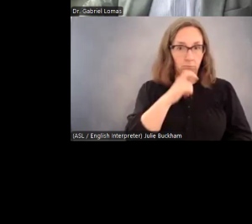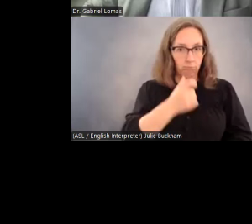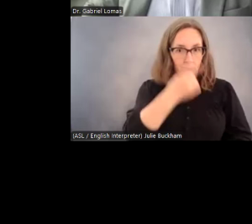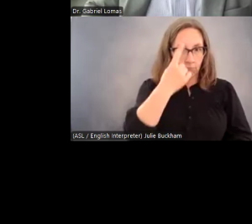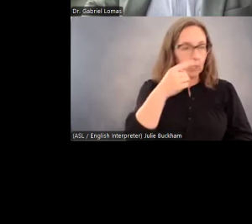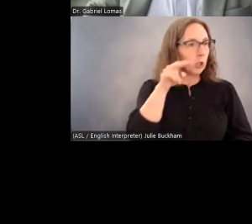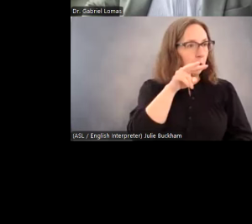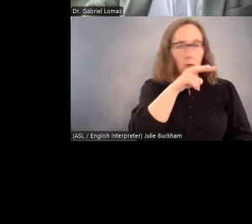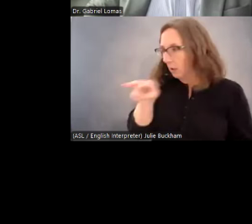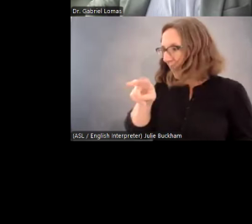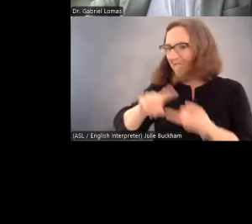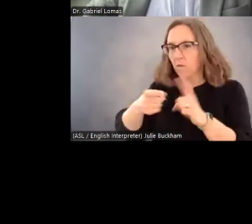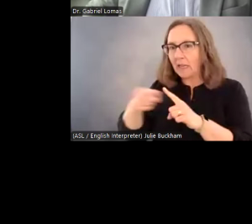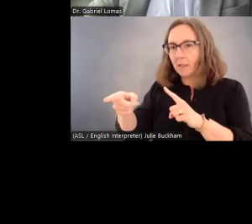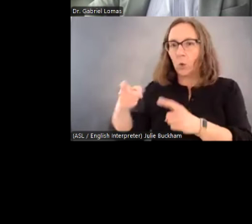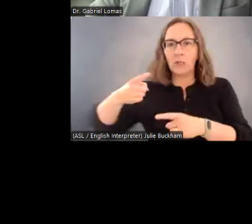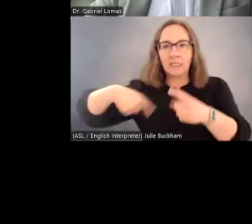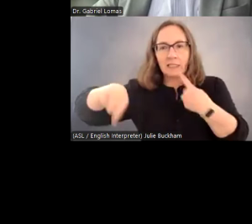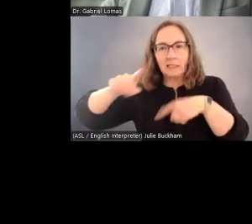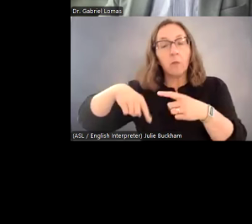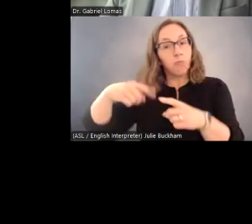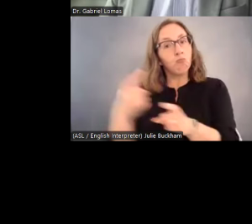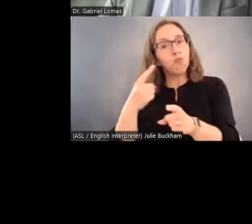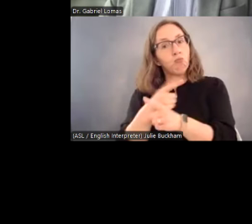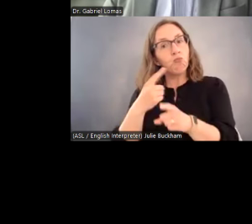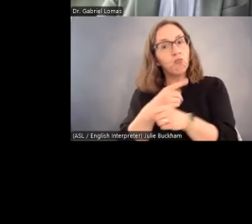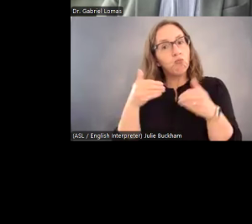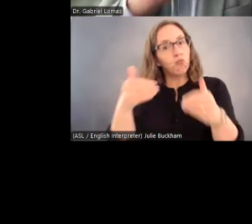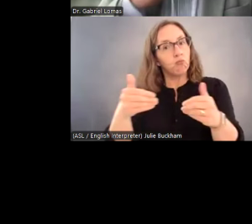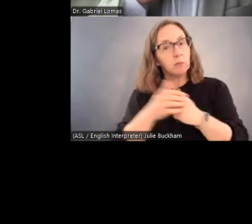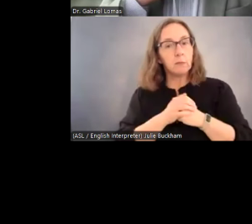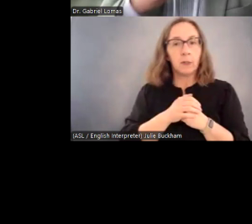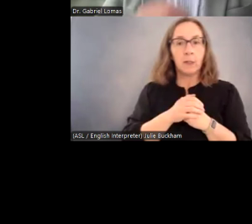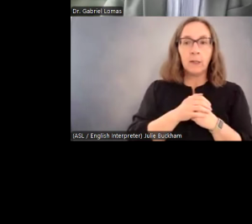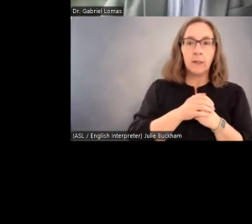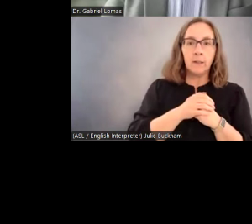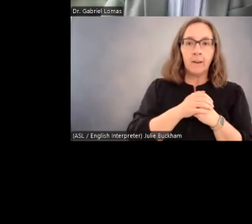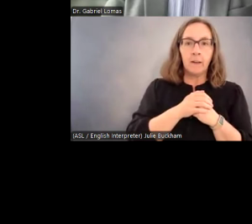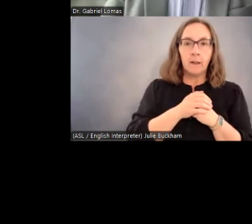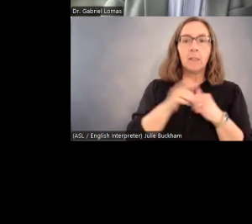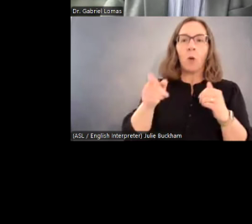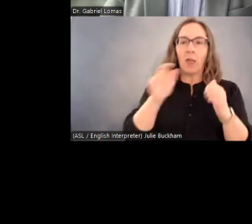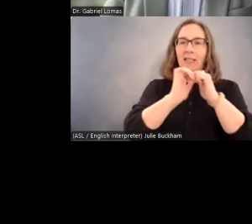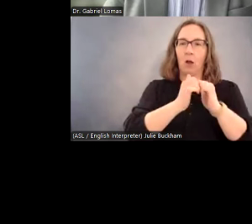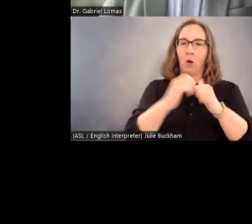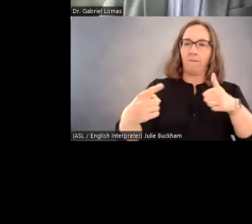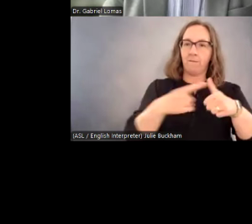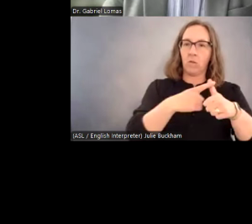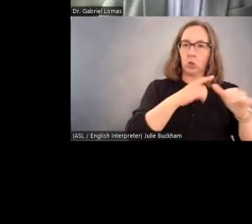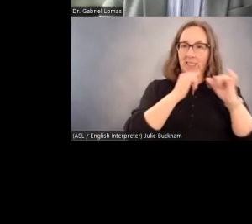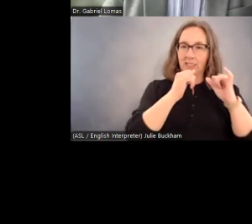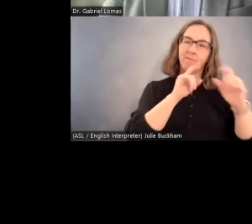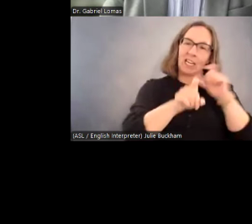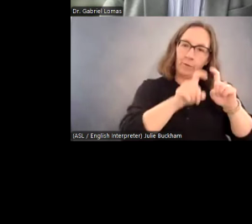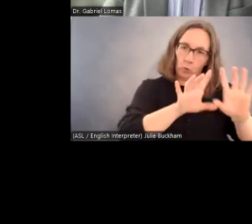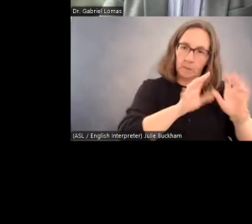would look to her friend who was signing appropriately throughout this interview. So that's how that first interview went. It was clear